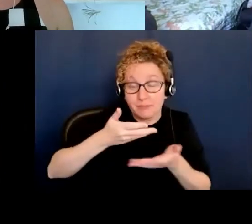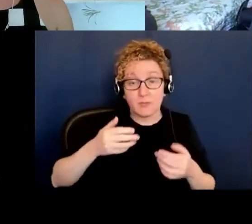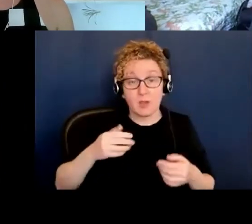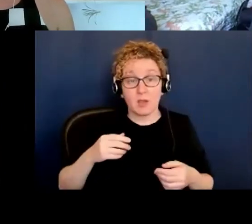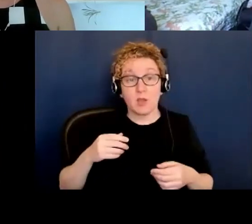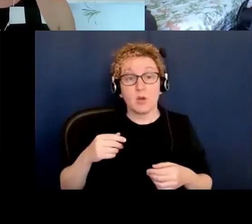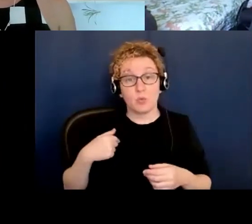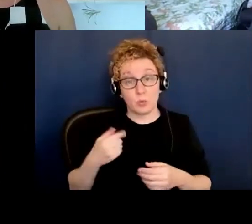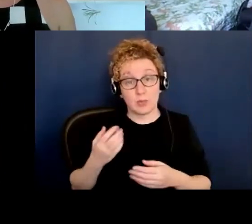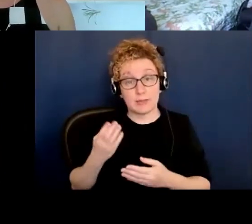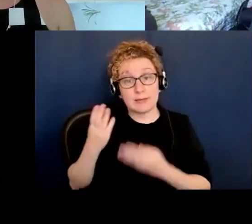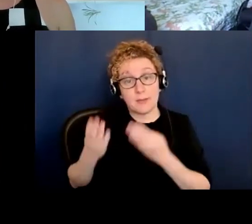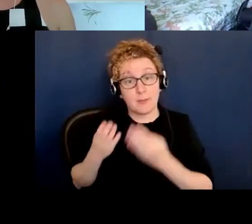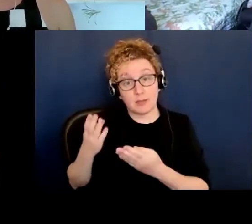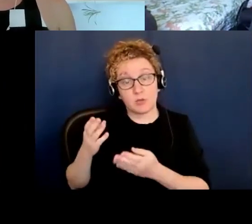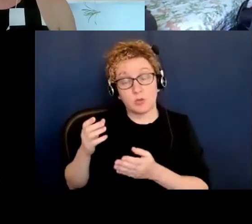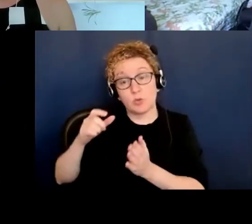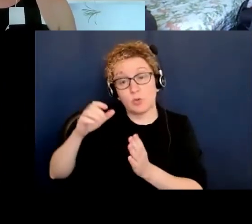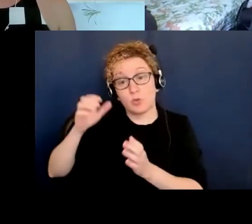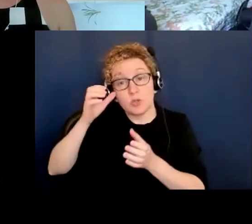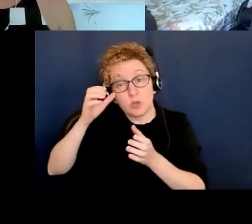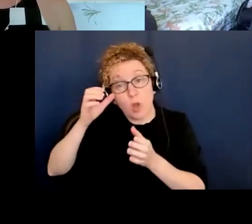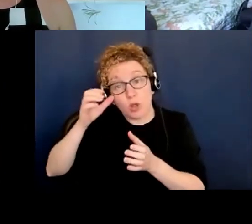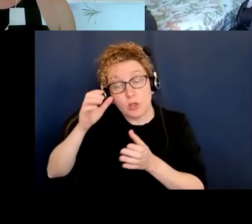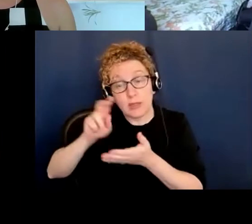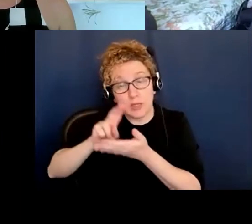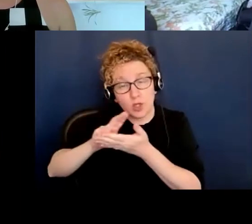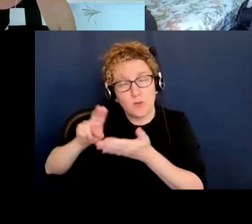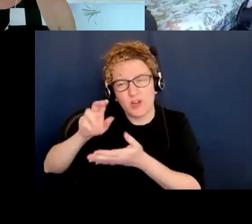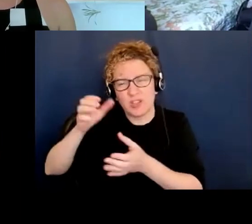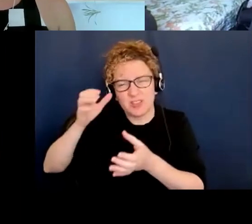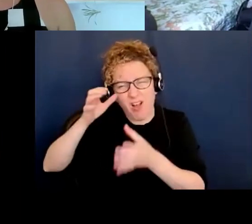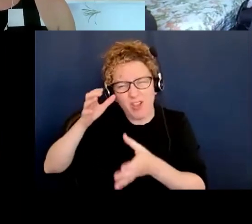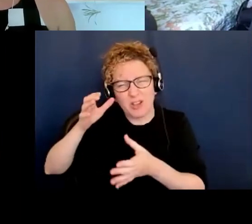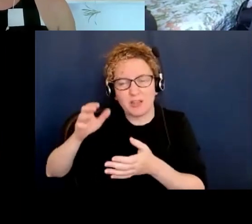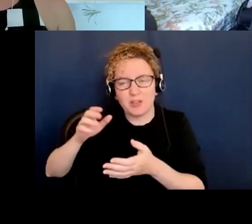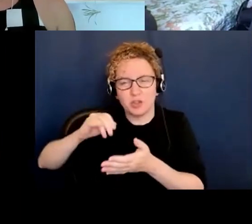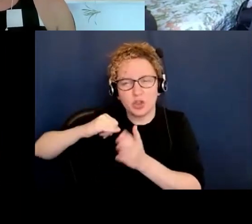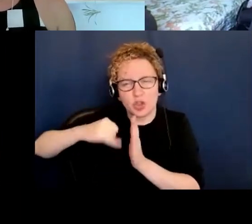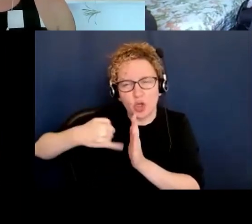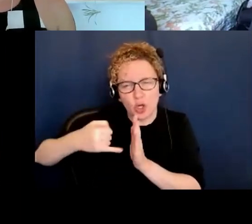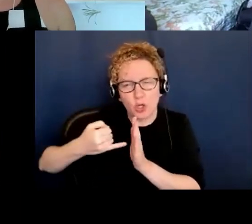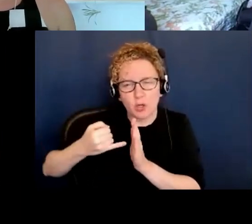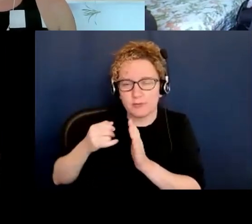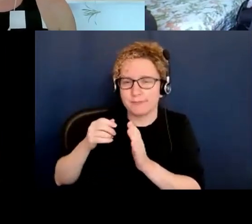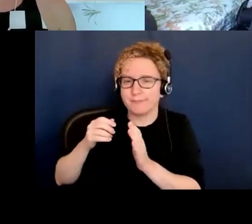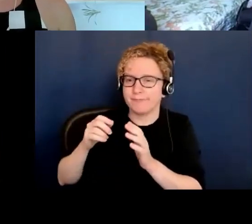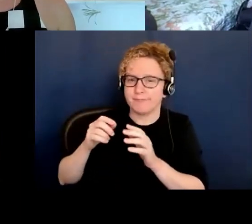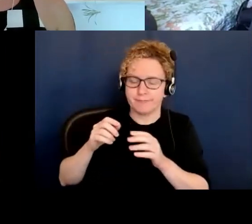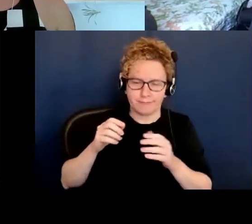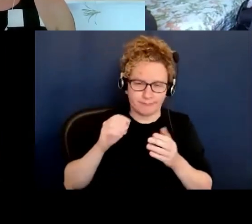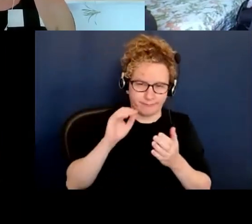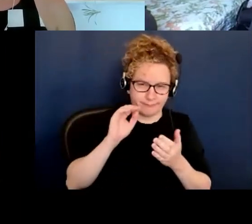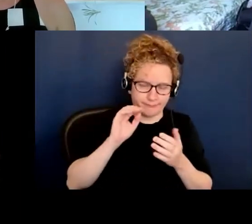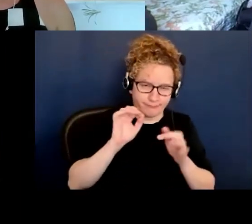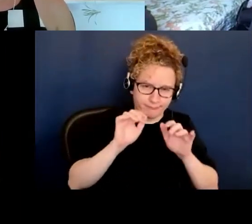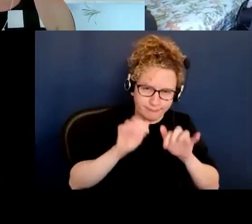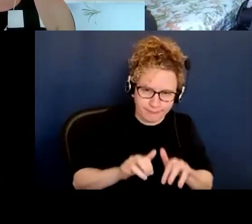scholarly journals or websites, and then our NCDE publications, as well as just